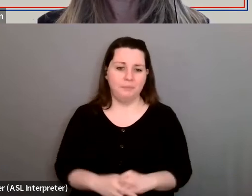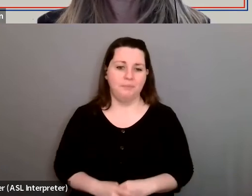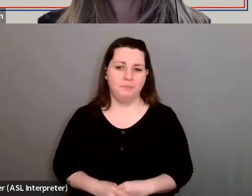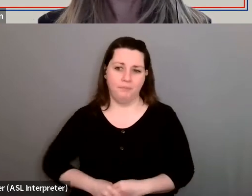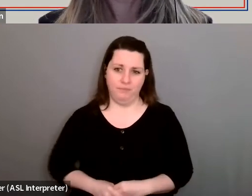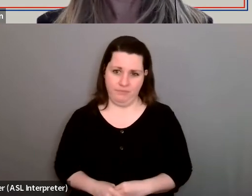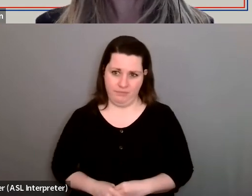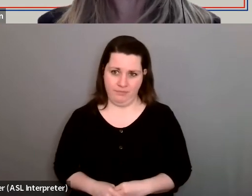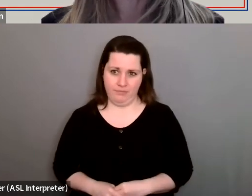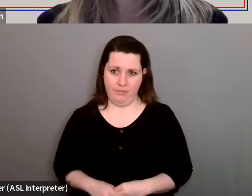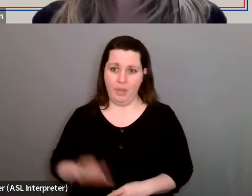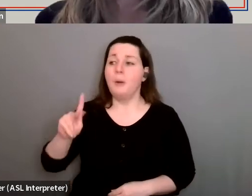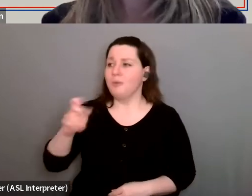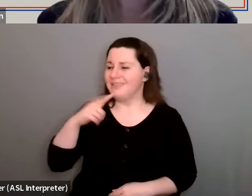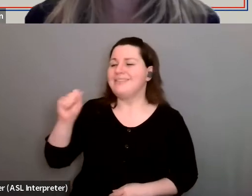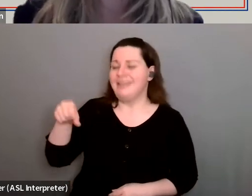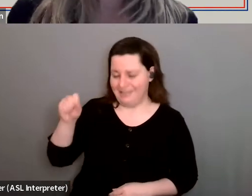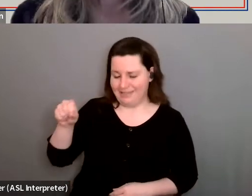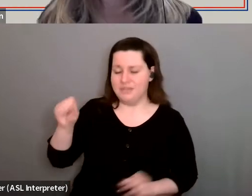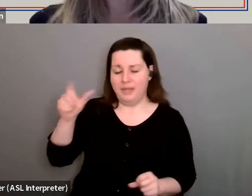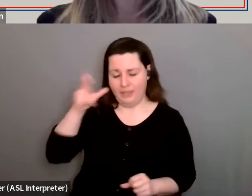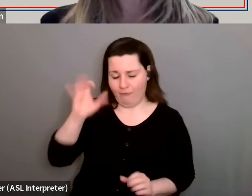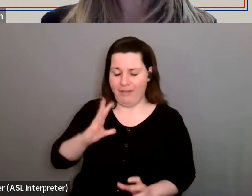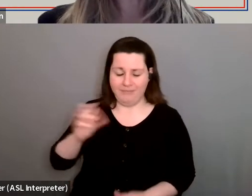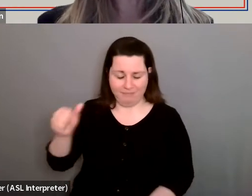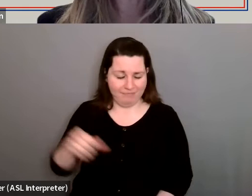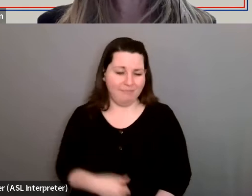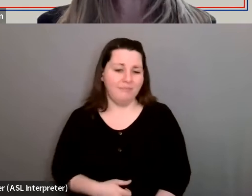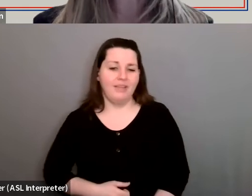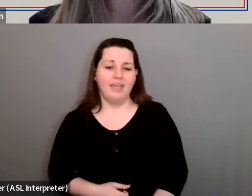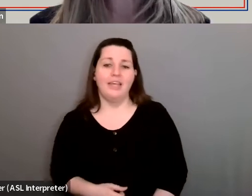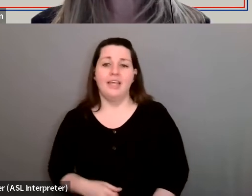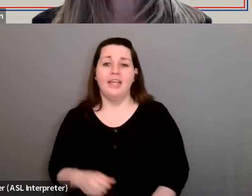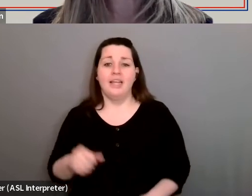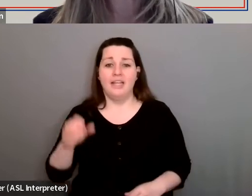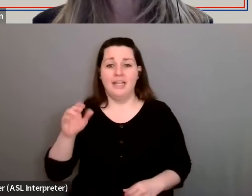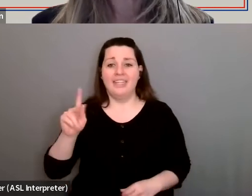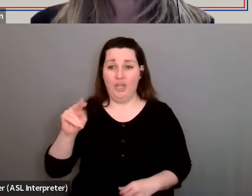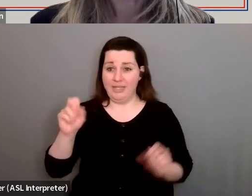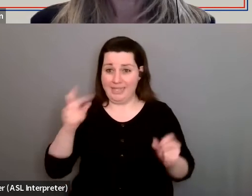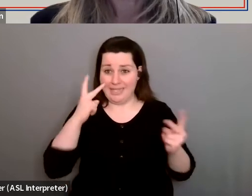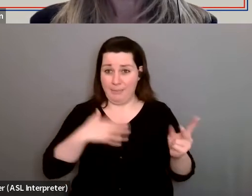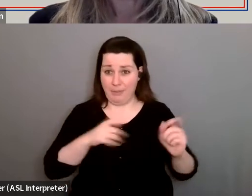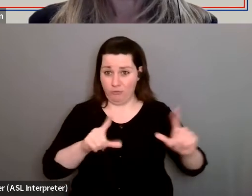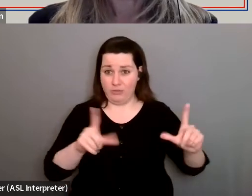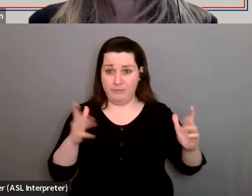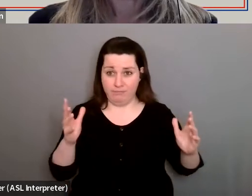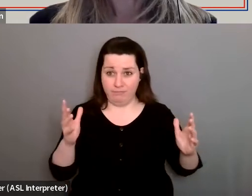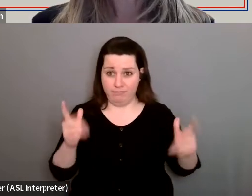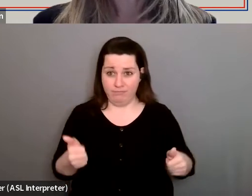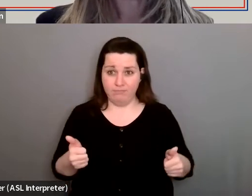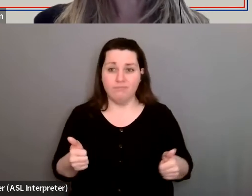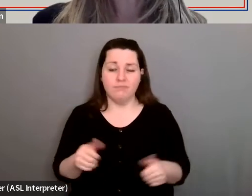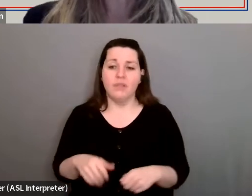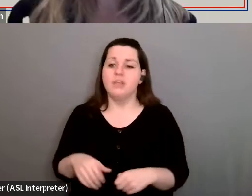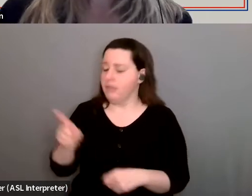Sorry, you probably can't see me. Yes. Okay. Yes. Okay. Good, Karen. Thank you. Sorry. Thank you. Sorry. And you can see my screen, right? Yes, you're